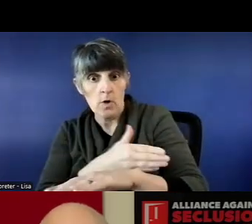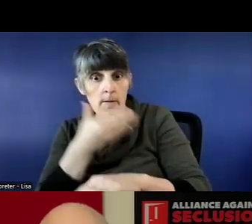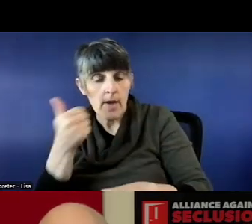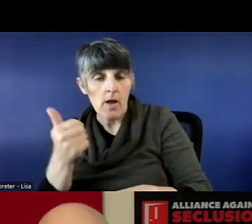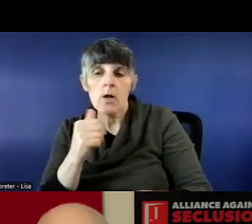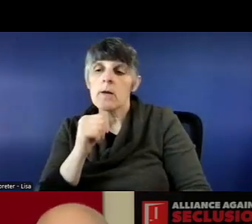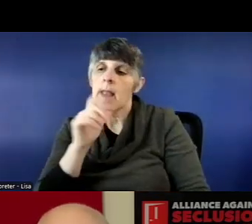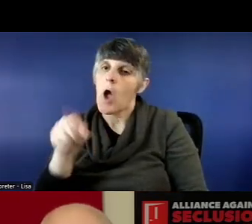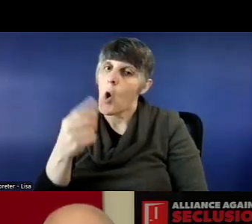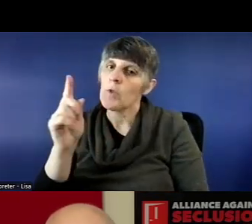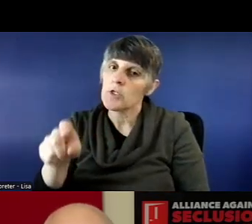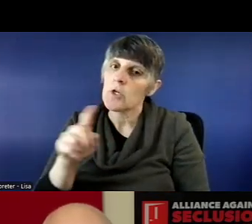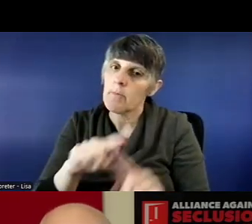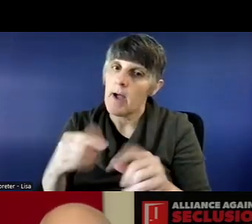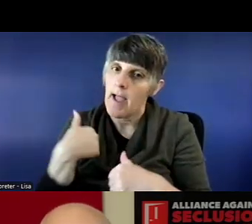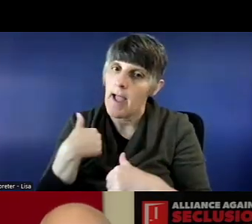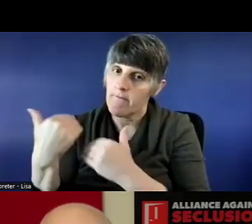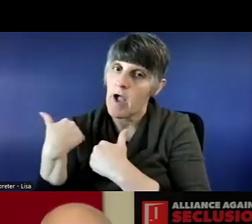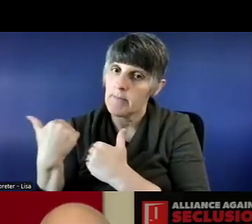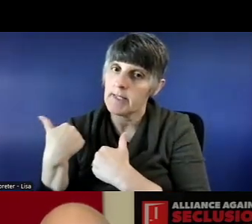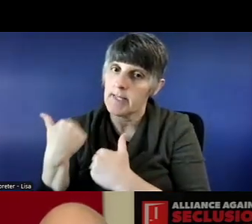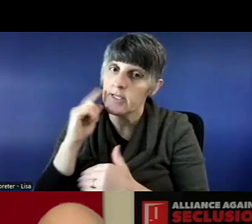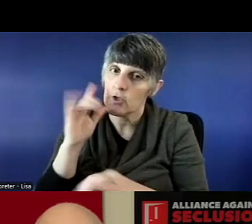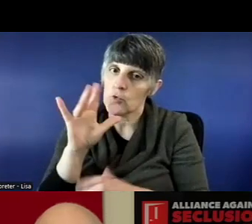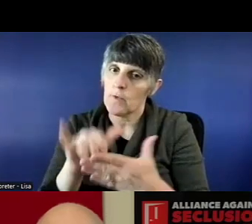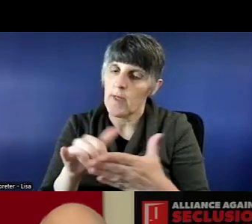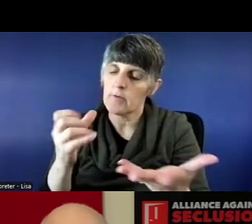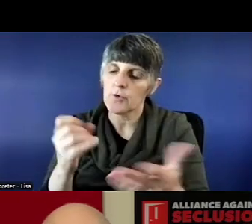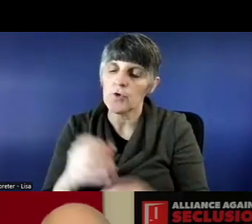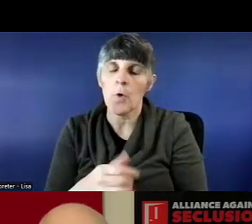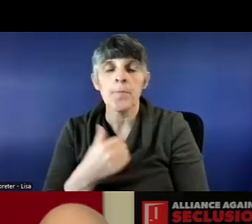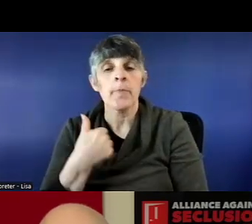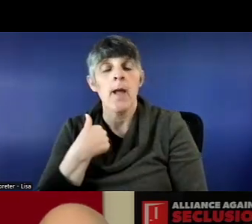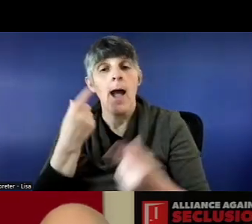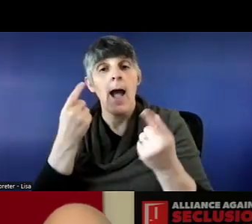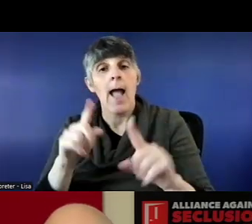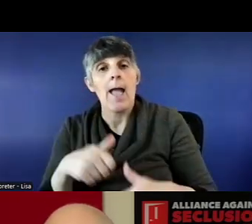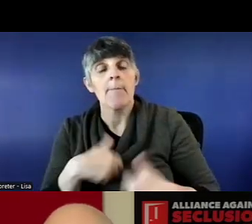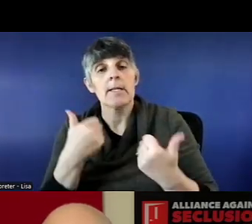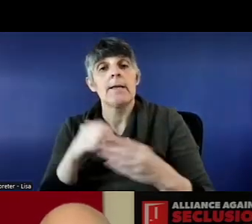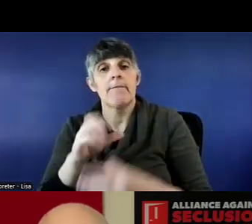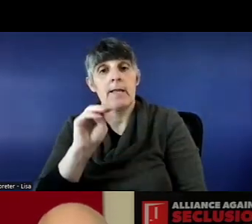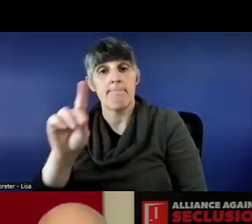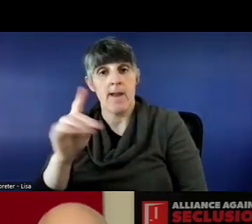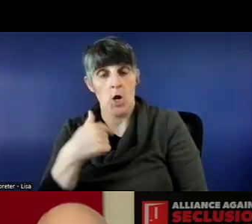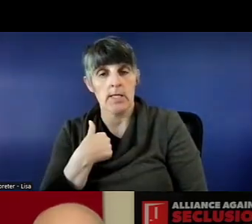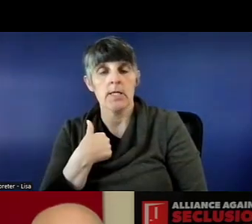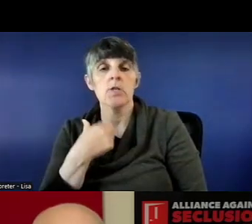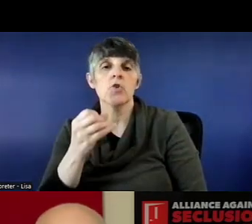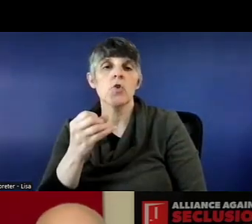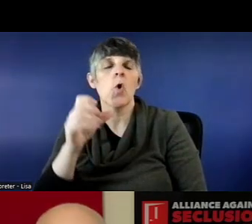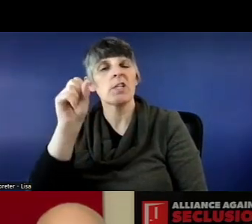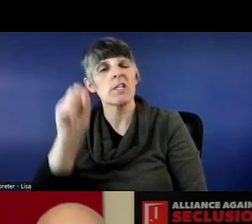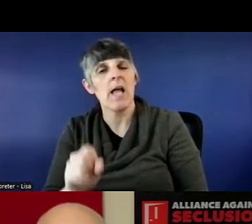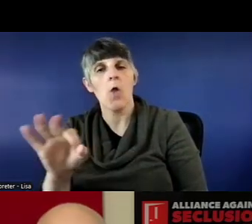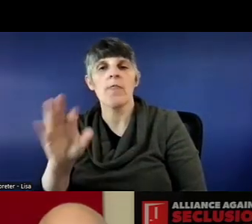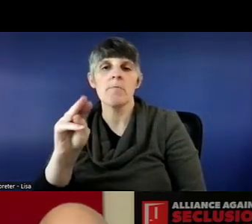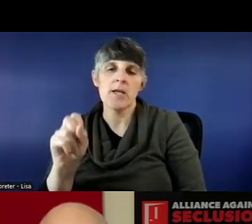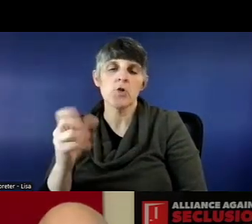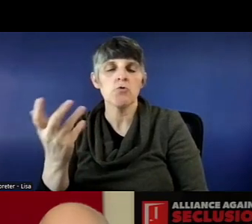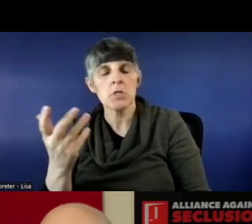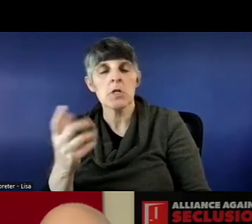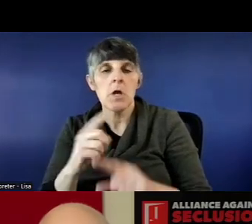we, but I think we have an obligation to do so. I happen to live in Maryland, so a little south of Massachusetts,